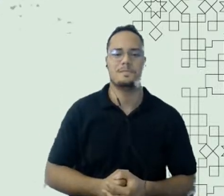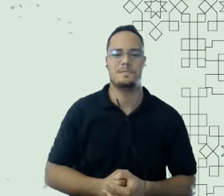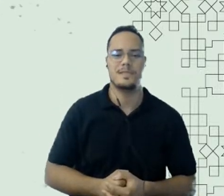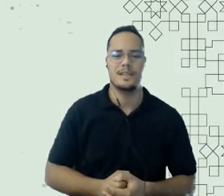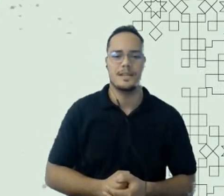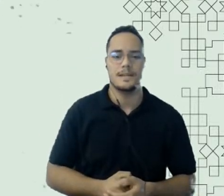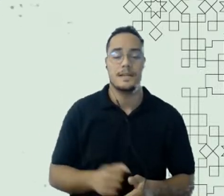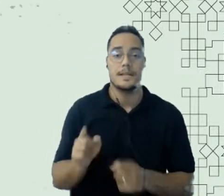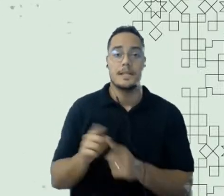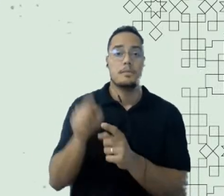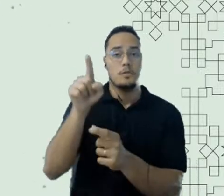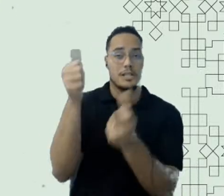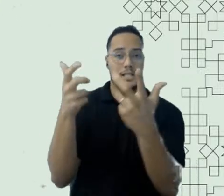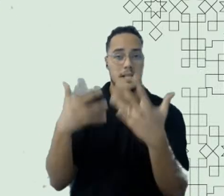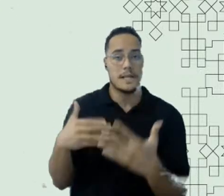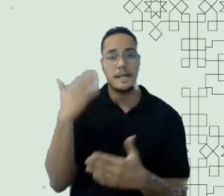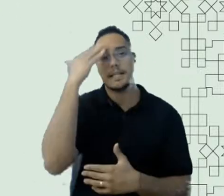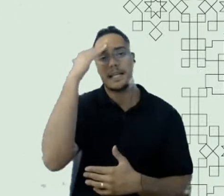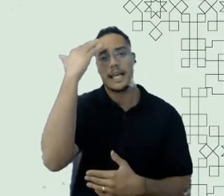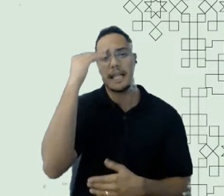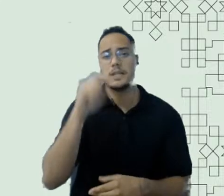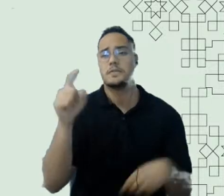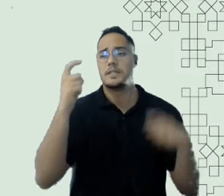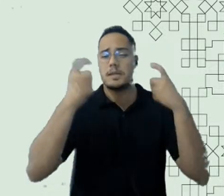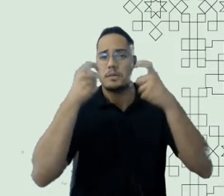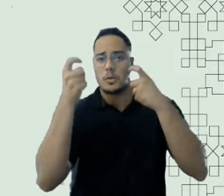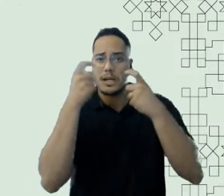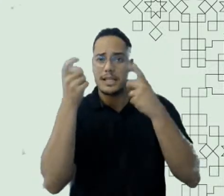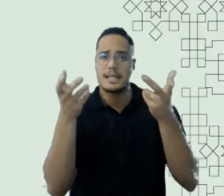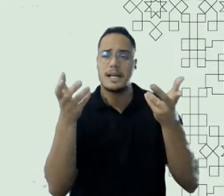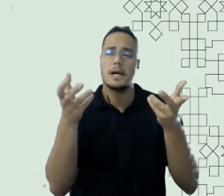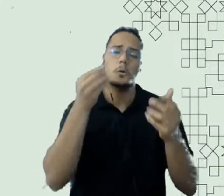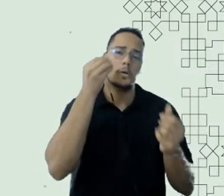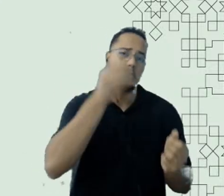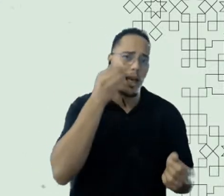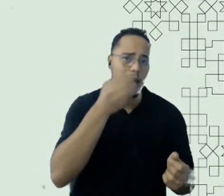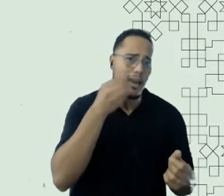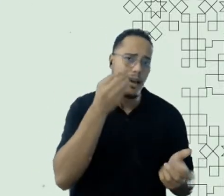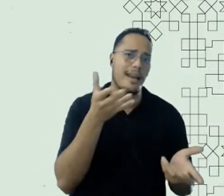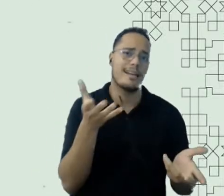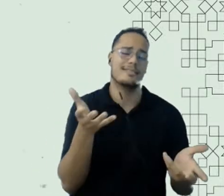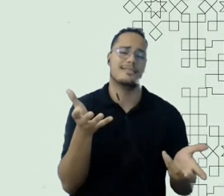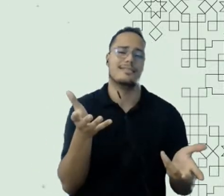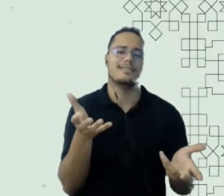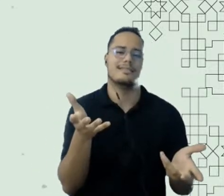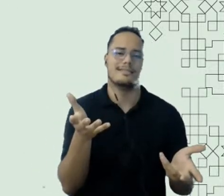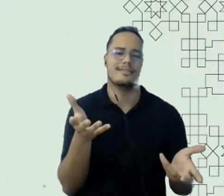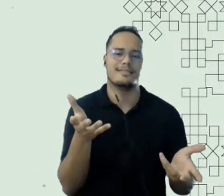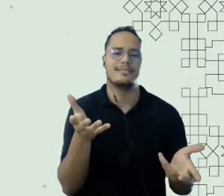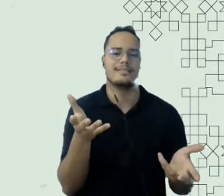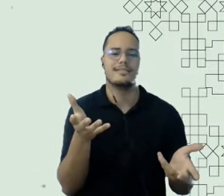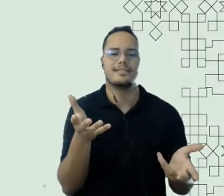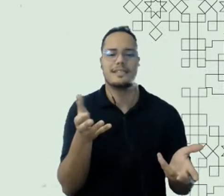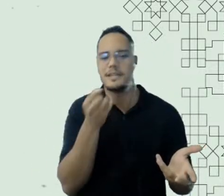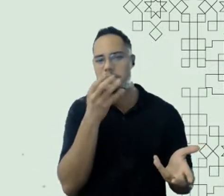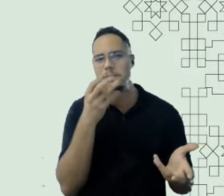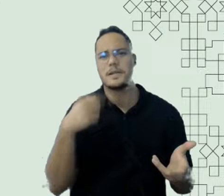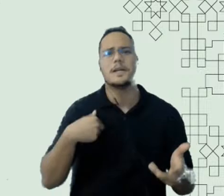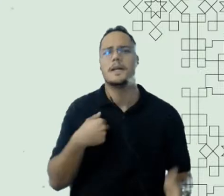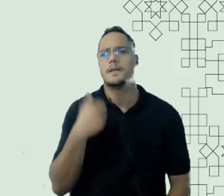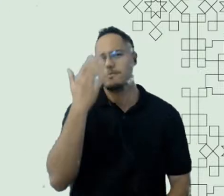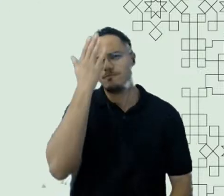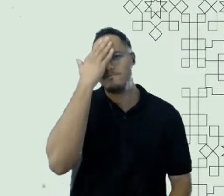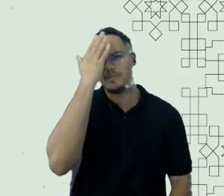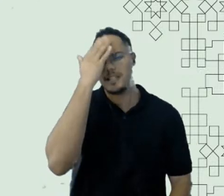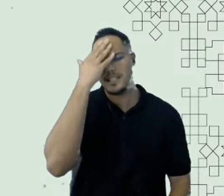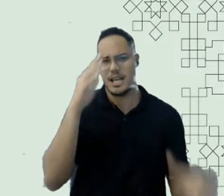and your experience. And I know everybody's here on YouTube thanking you and